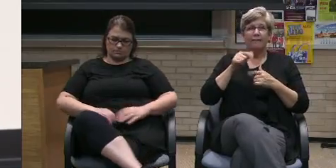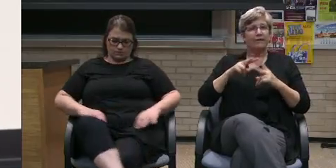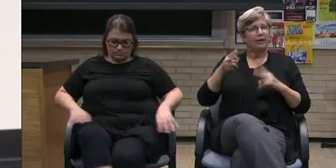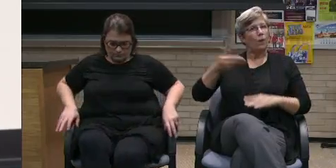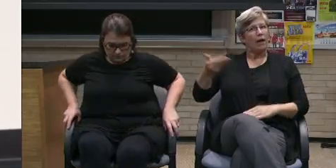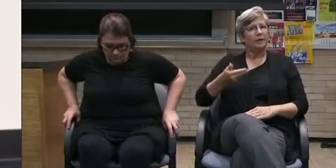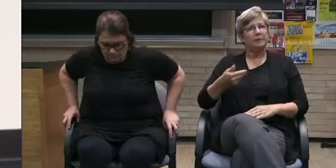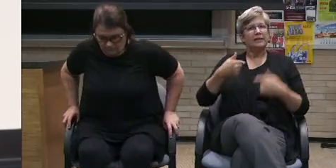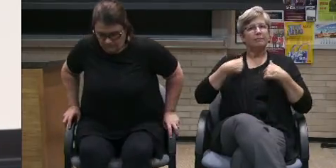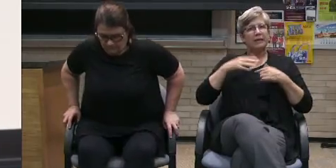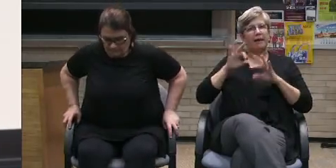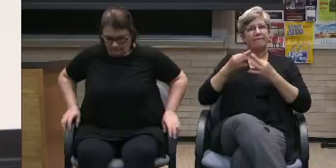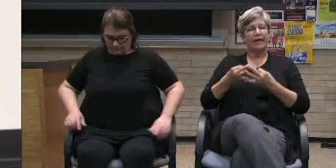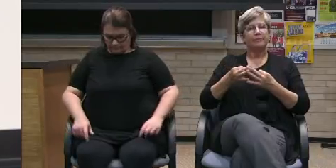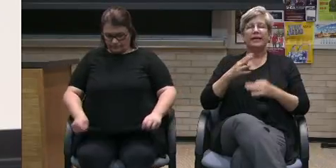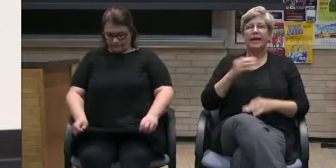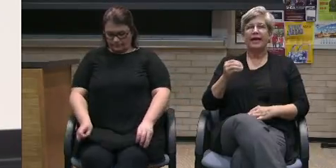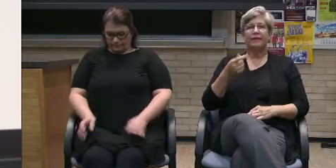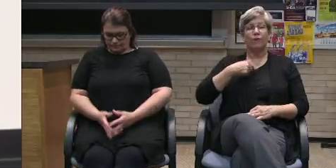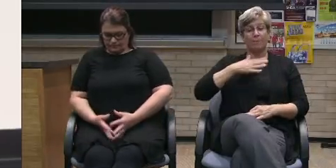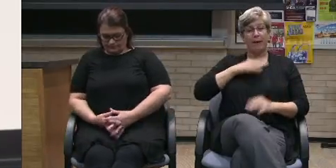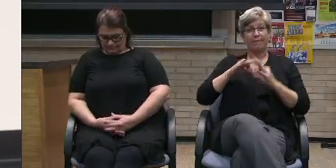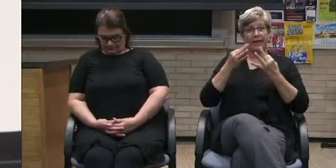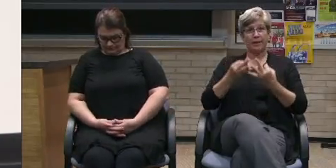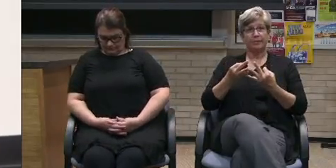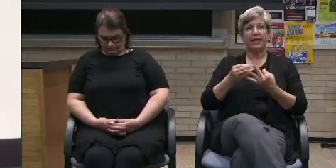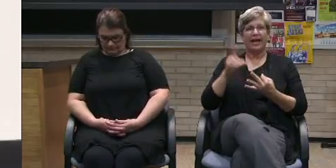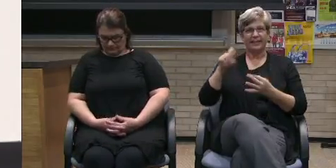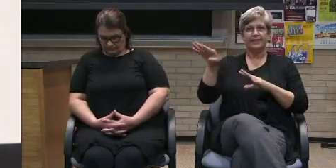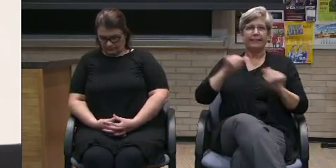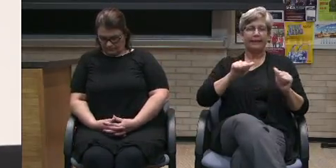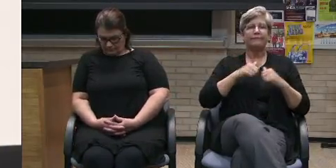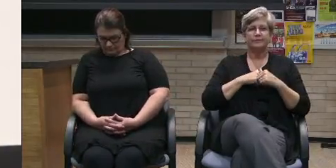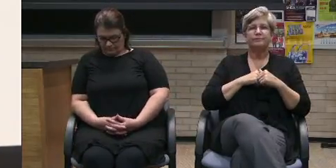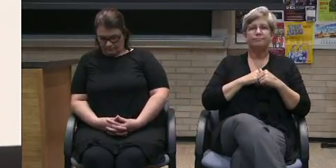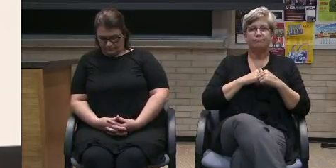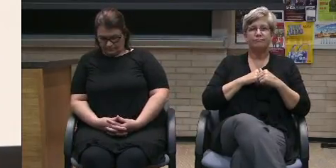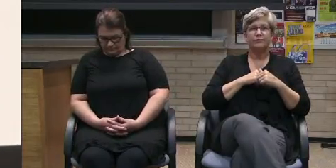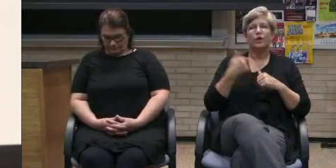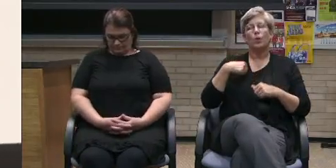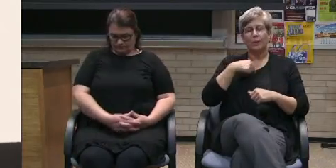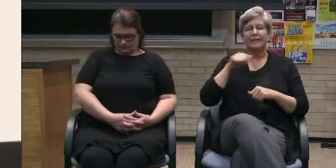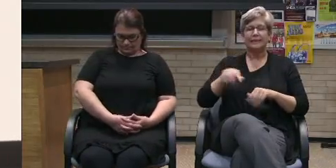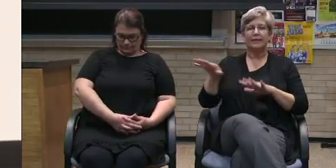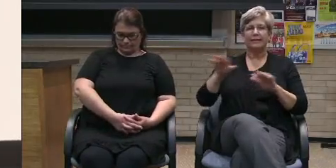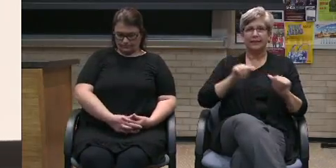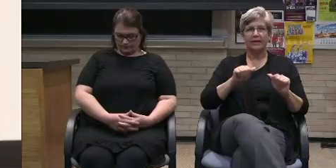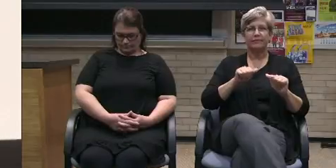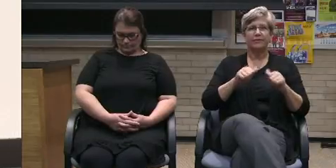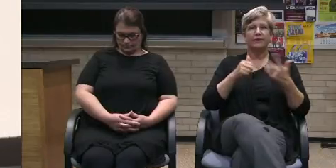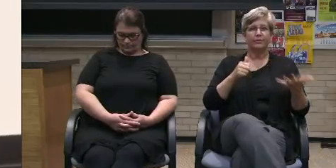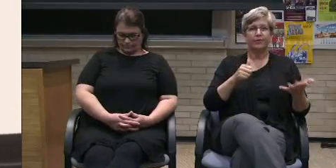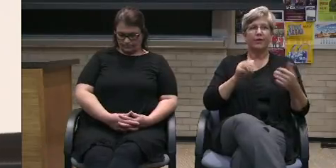family and I. And for my family, I need to leave. We need to leave. And